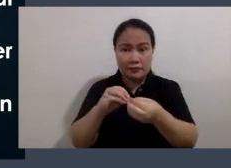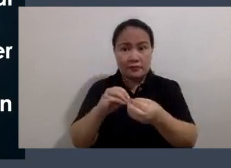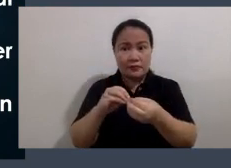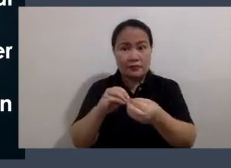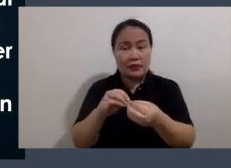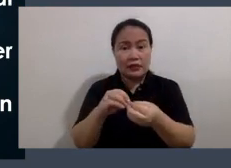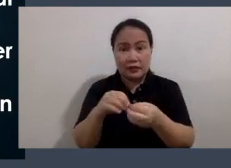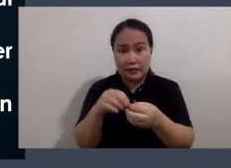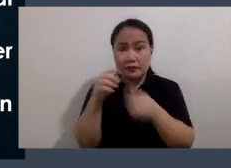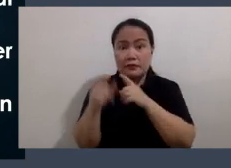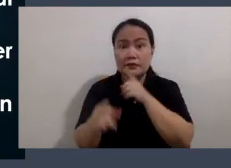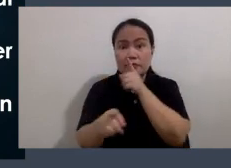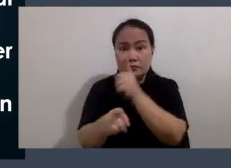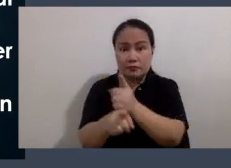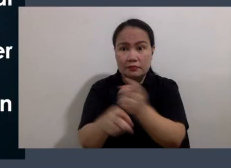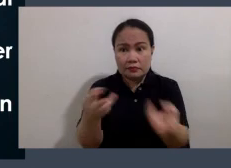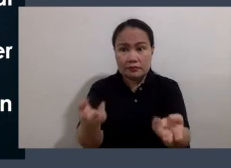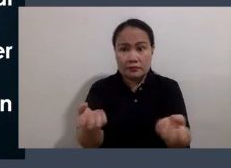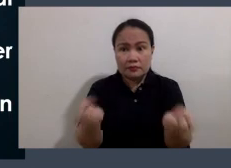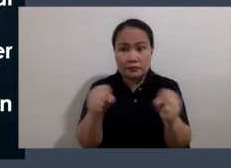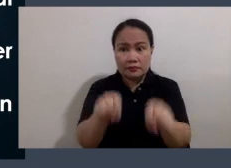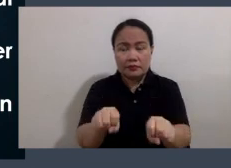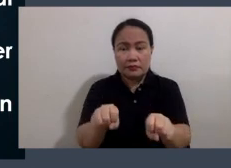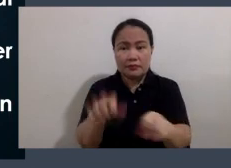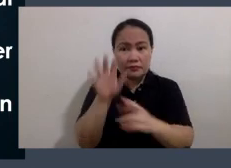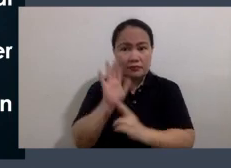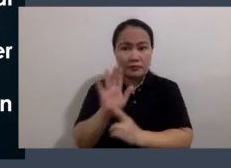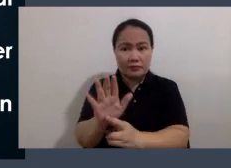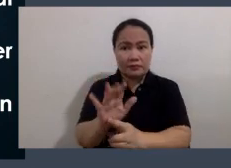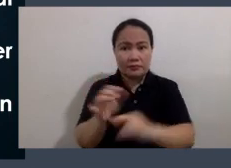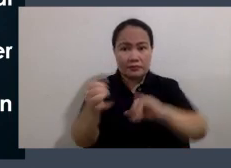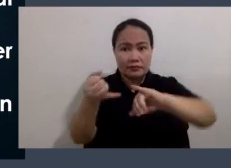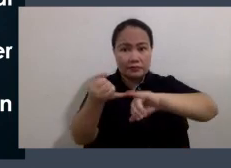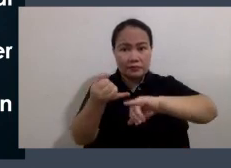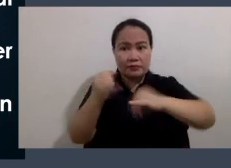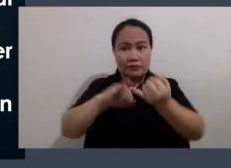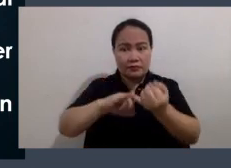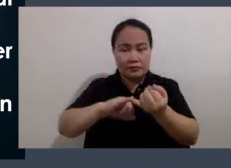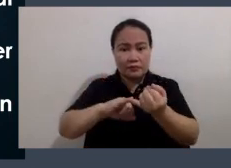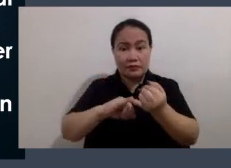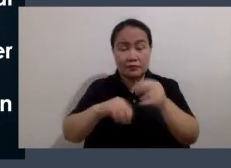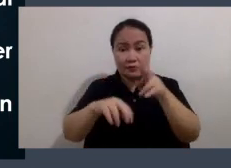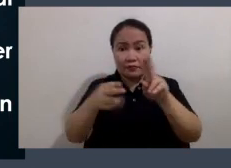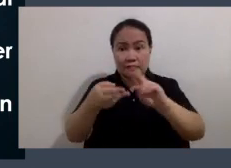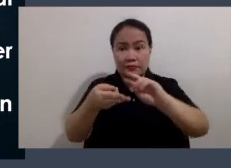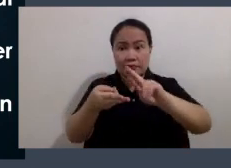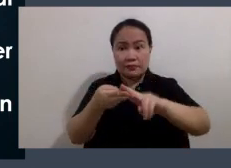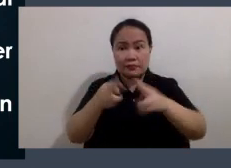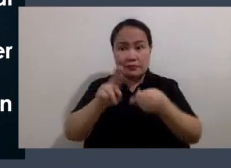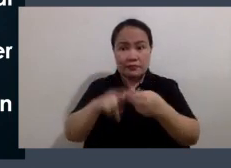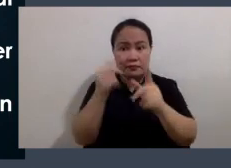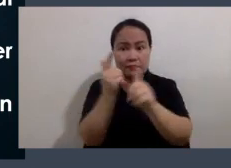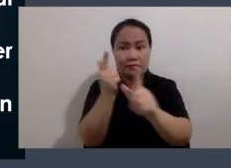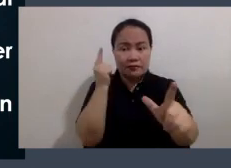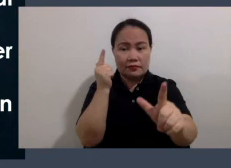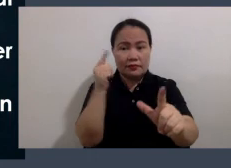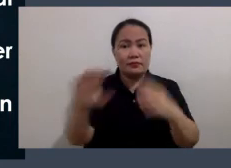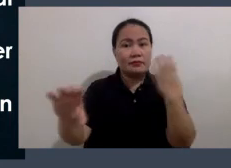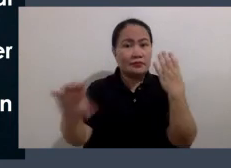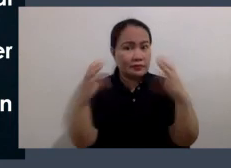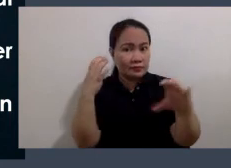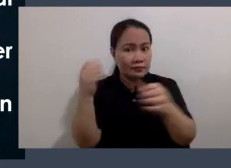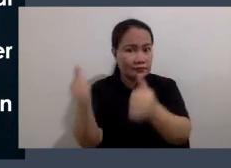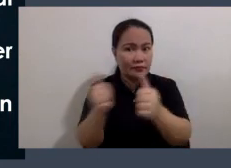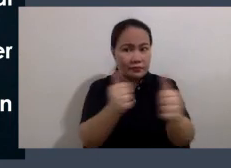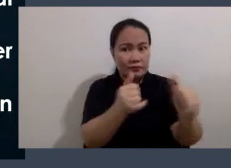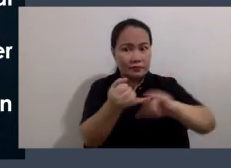situations. We will represent integers on the number line, and we will compare and arrange integers in